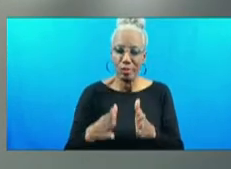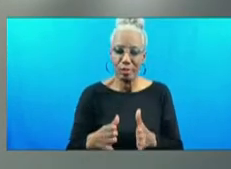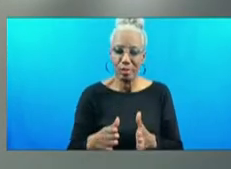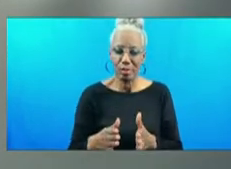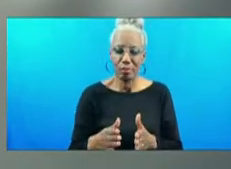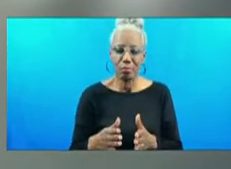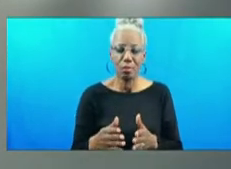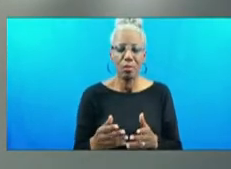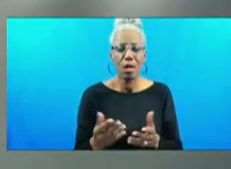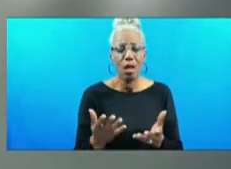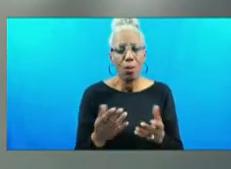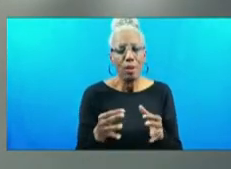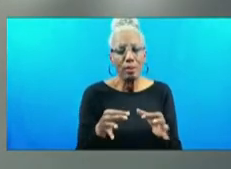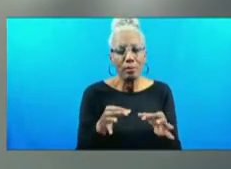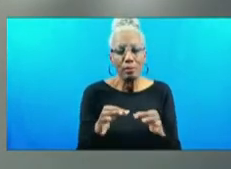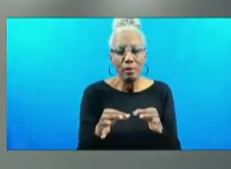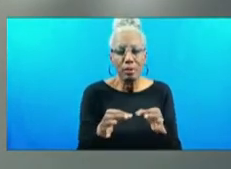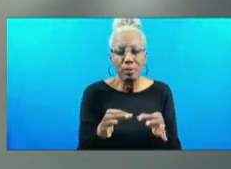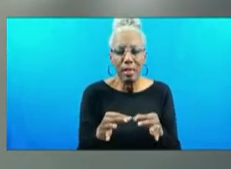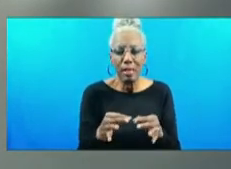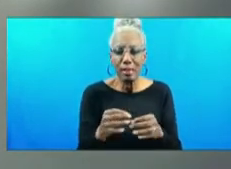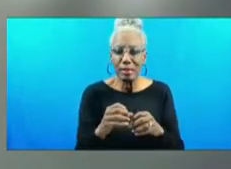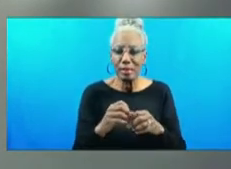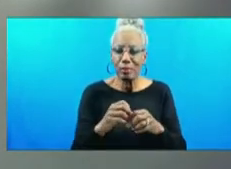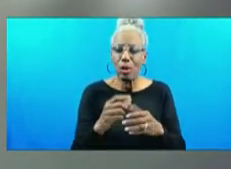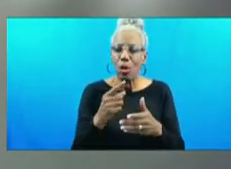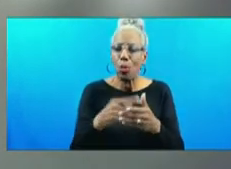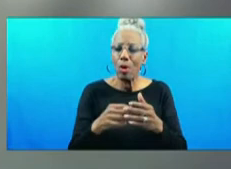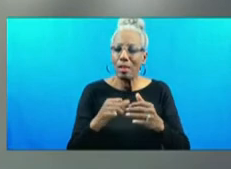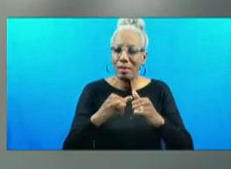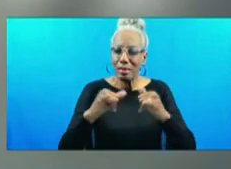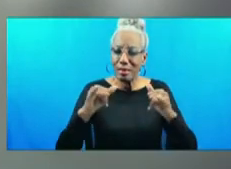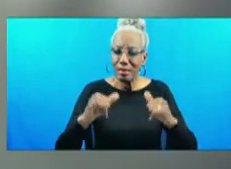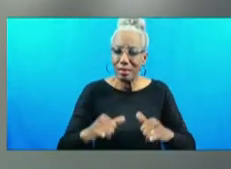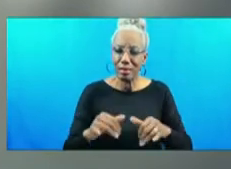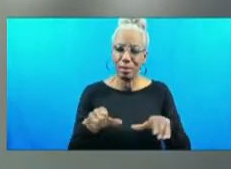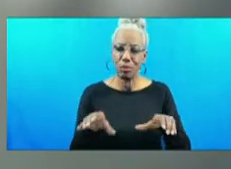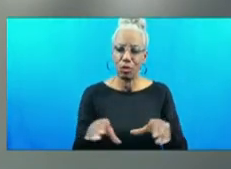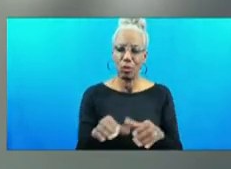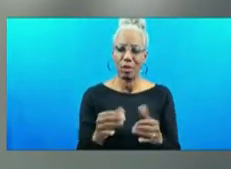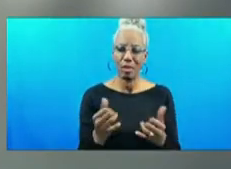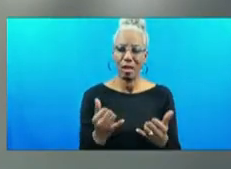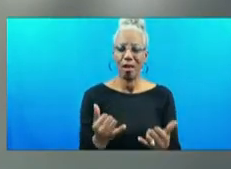trying to get through this surge right now, but what is the system doing to